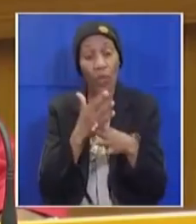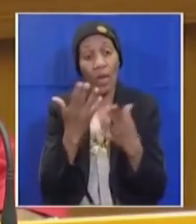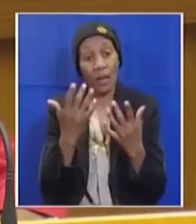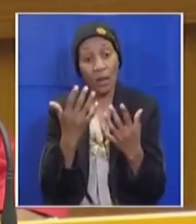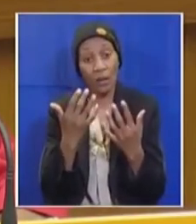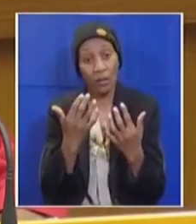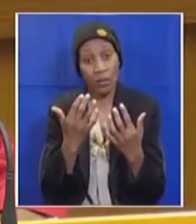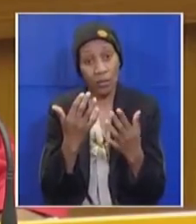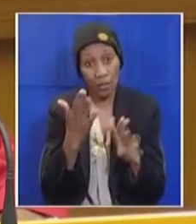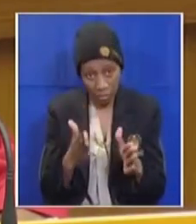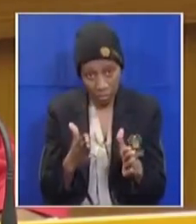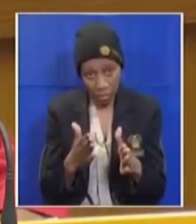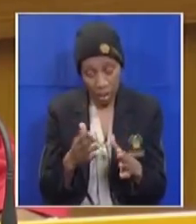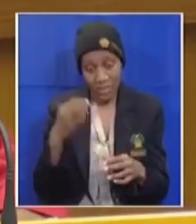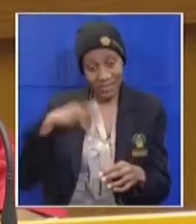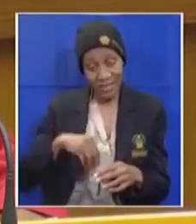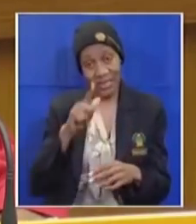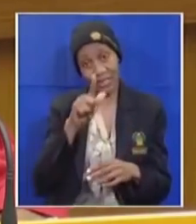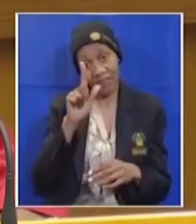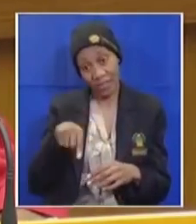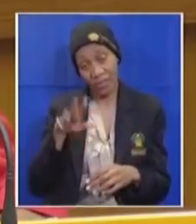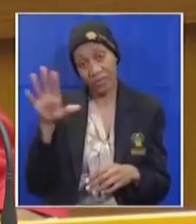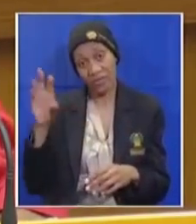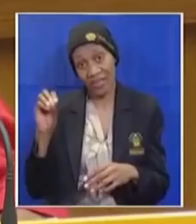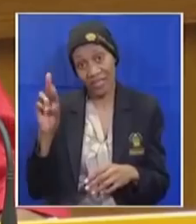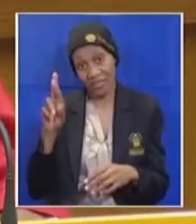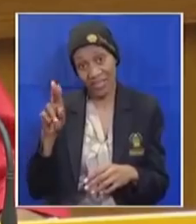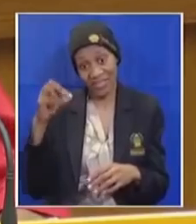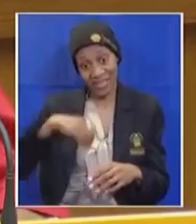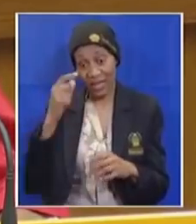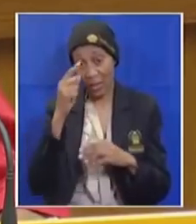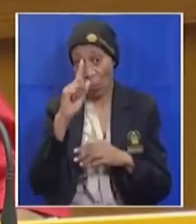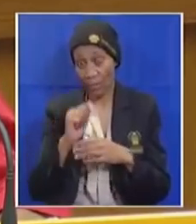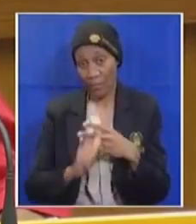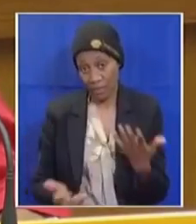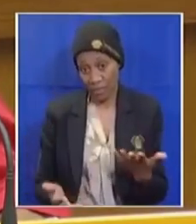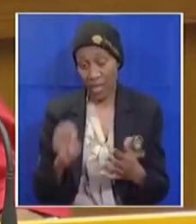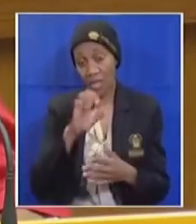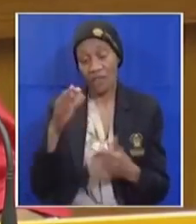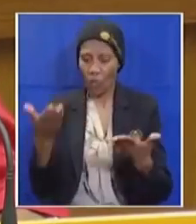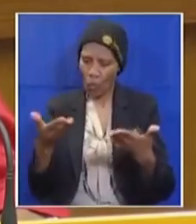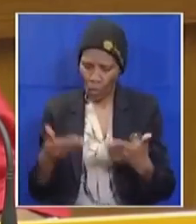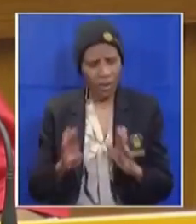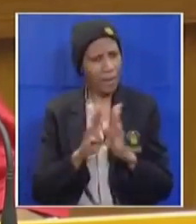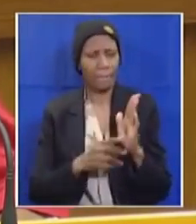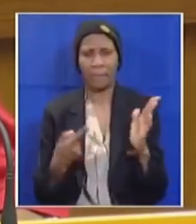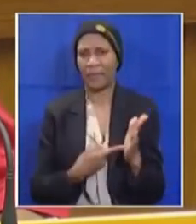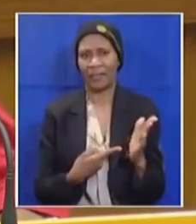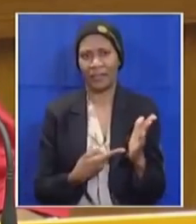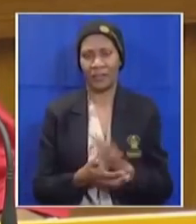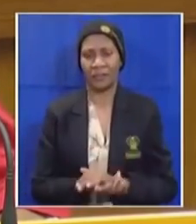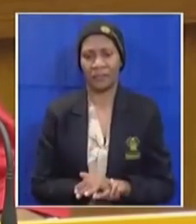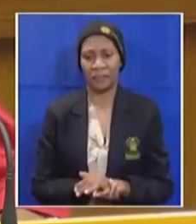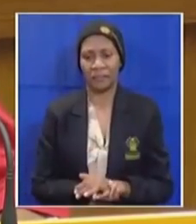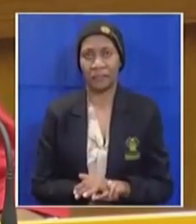7.5 thousand and below who are heavily over-indebted. The EFF welcome and support the bill, and